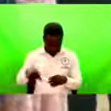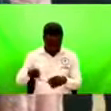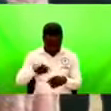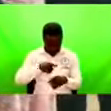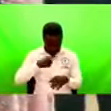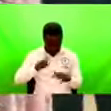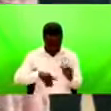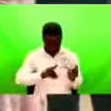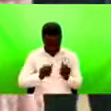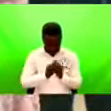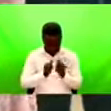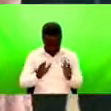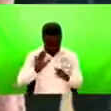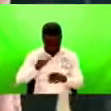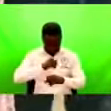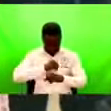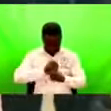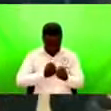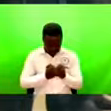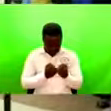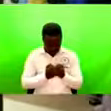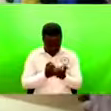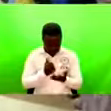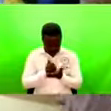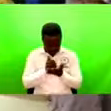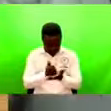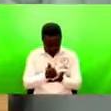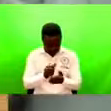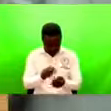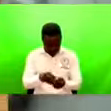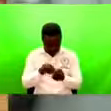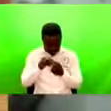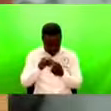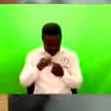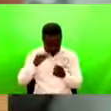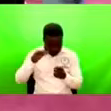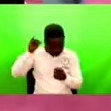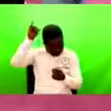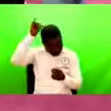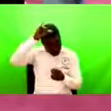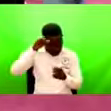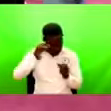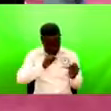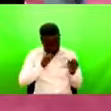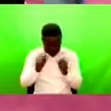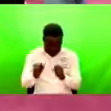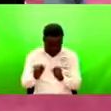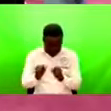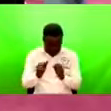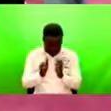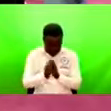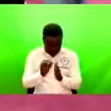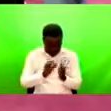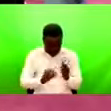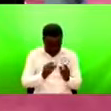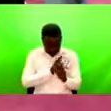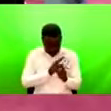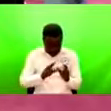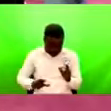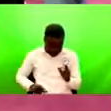without your support, your help, and especially the anointing and power that, oh Lord, you